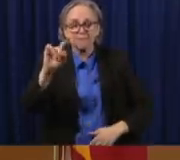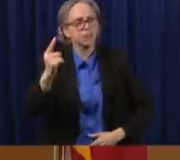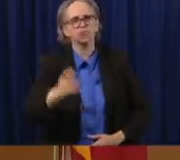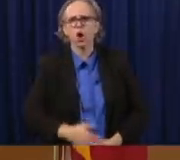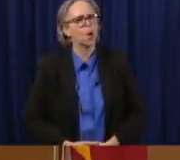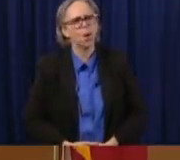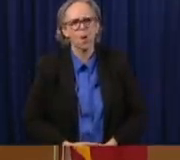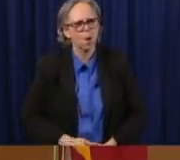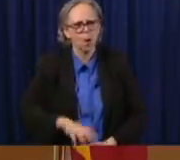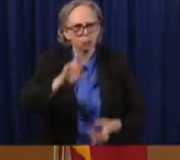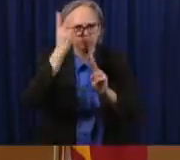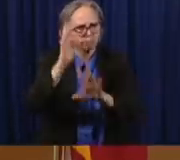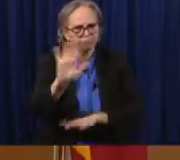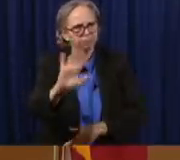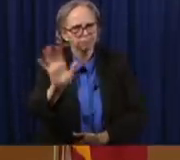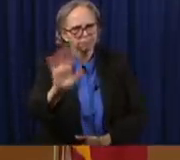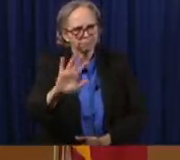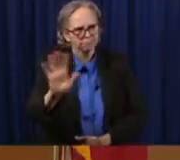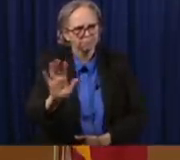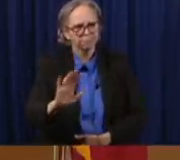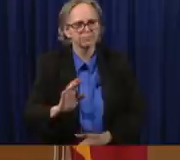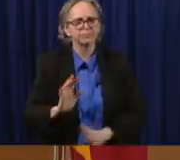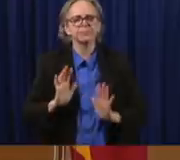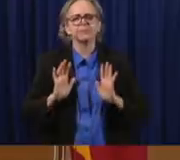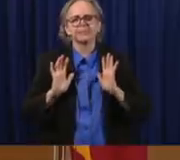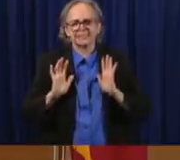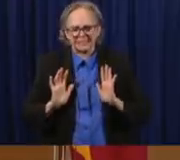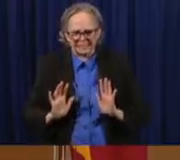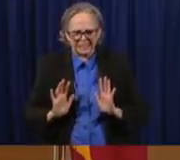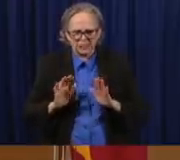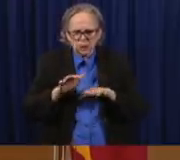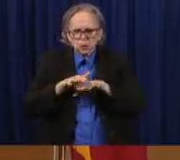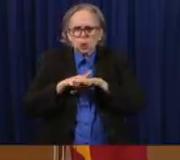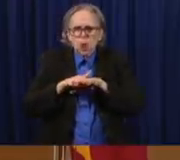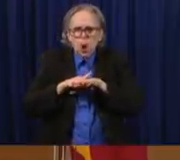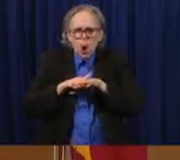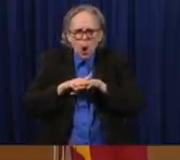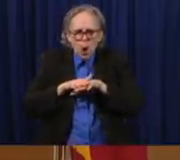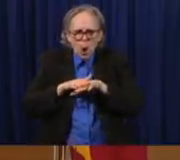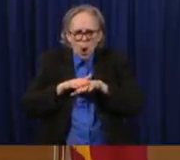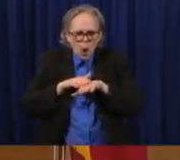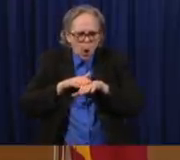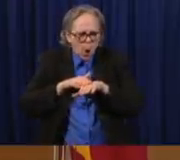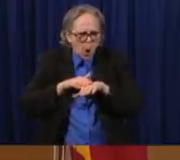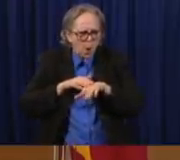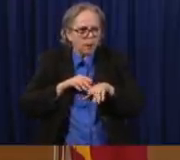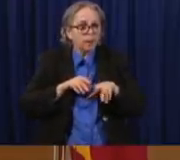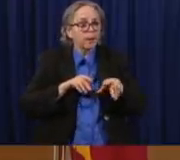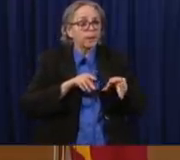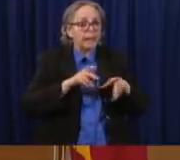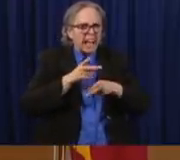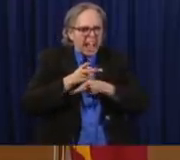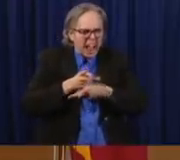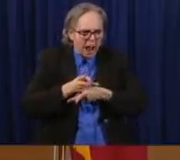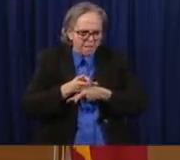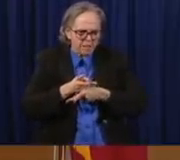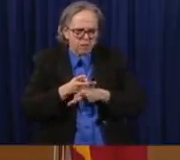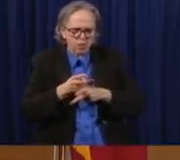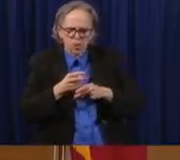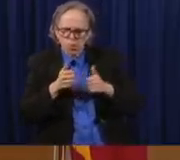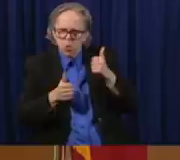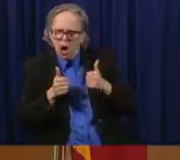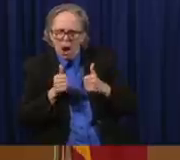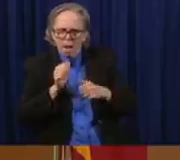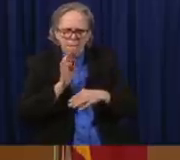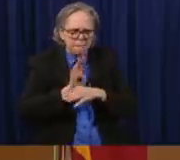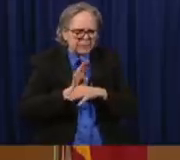sense, but we want to do it in a way that engenders confidence in the people of the state of Ohio, that when a business